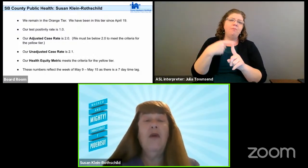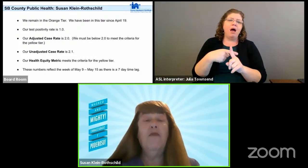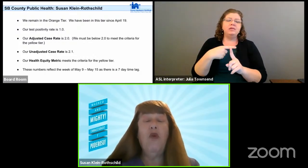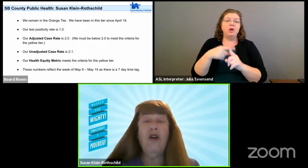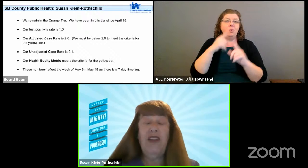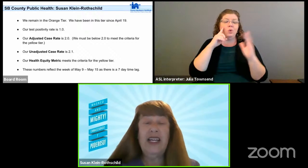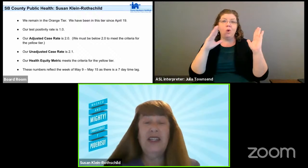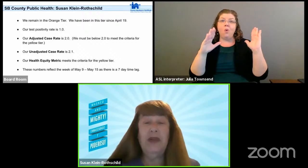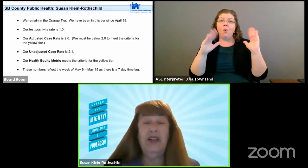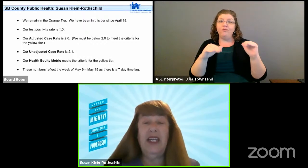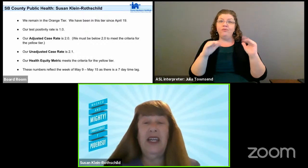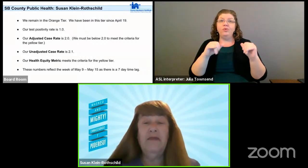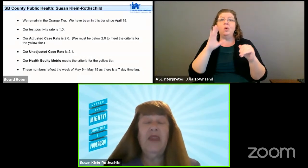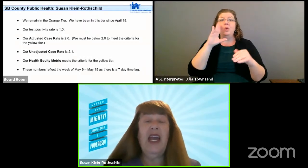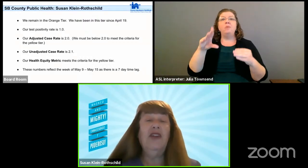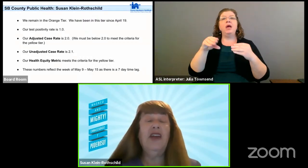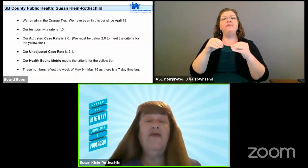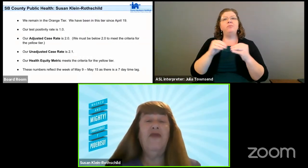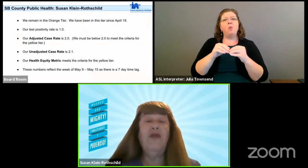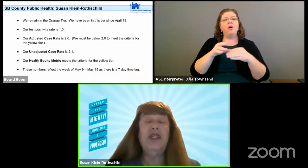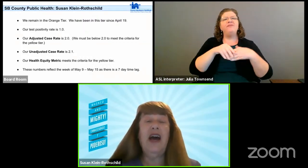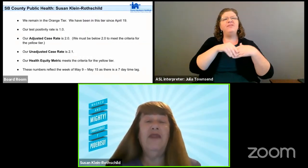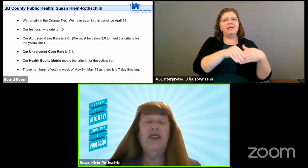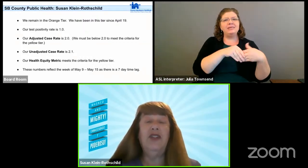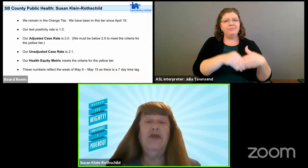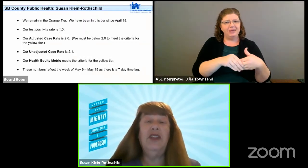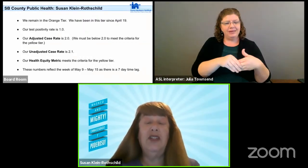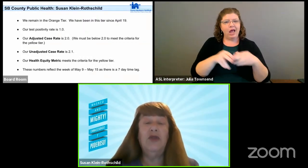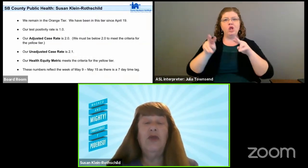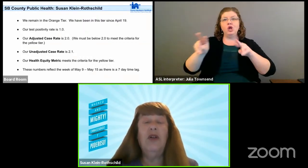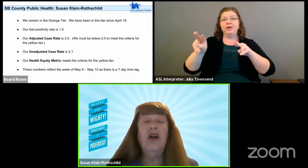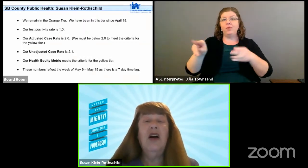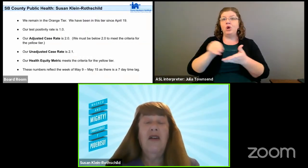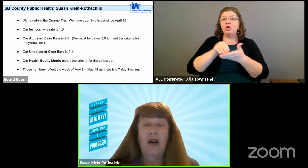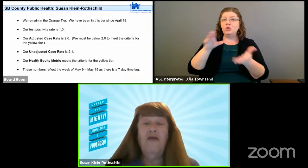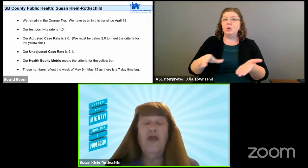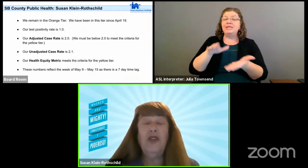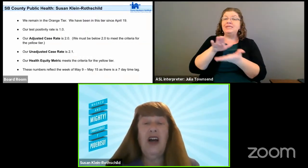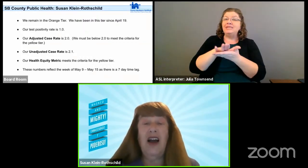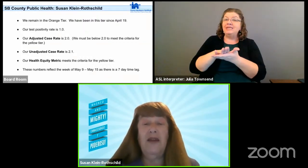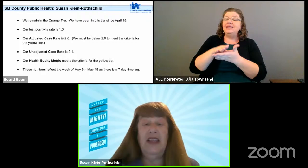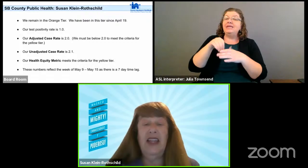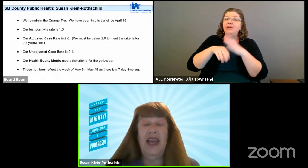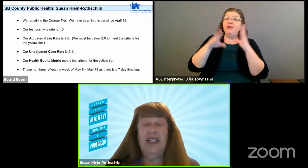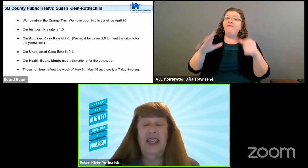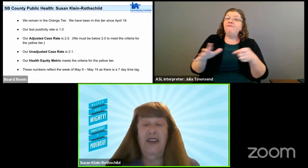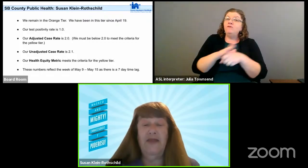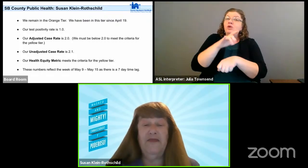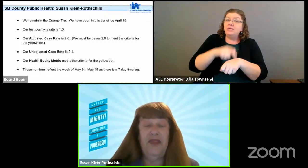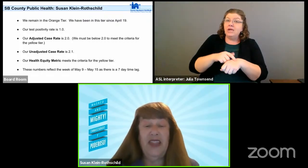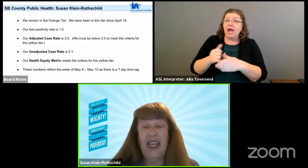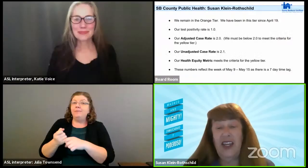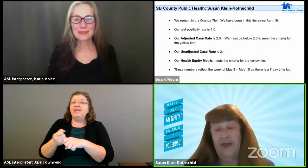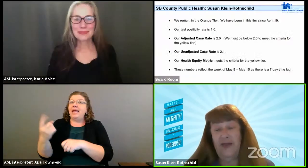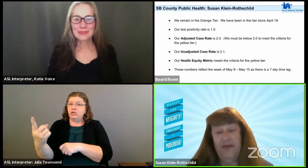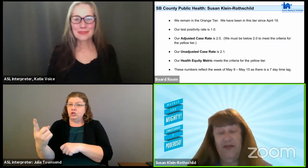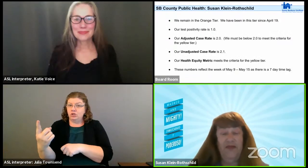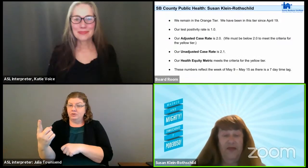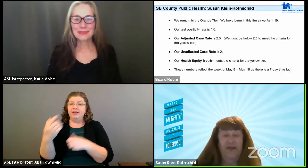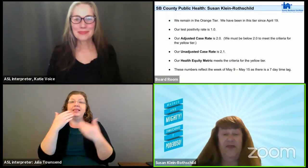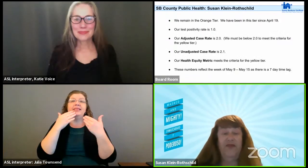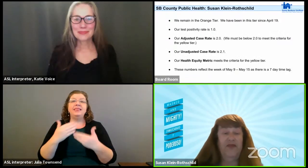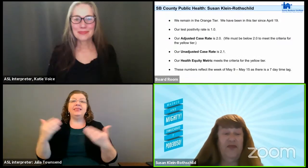have more flexibility and looking forward to having students in school full-time in the next year. Thank you.